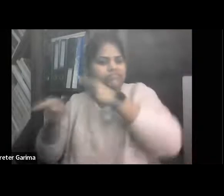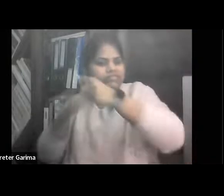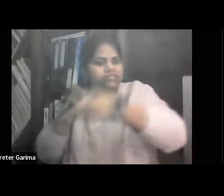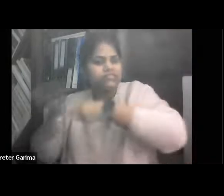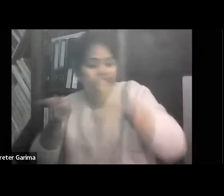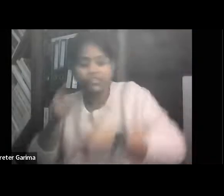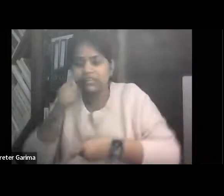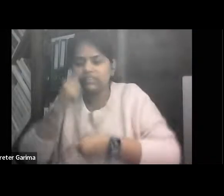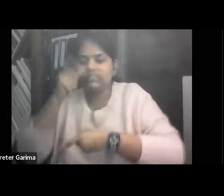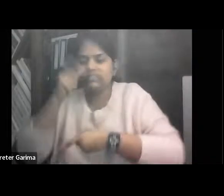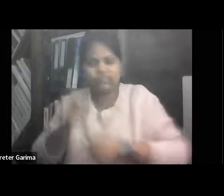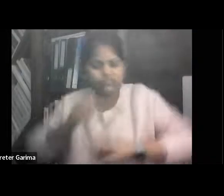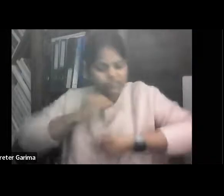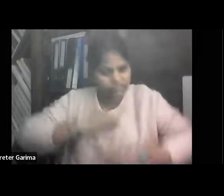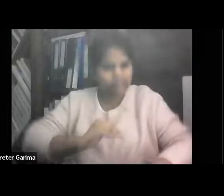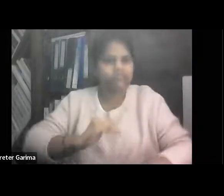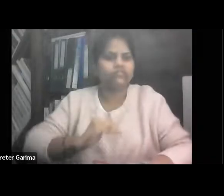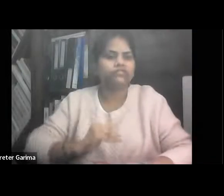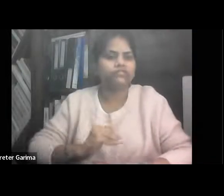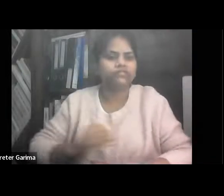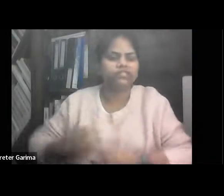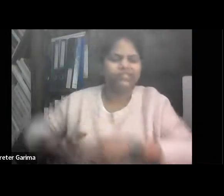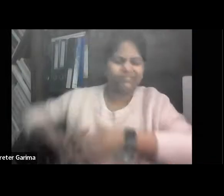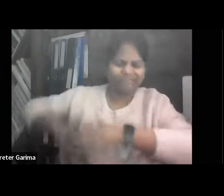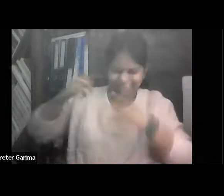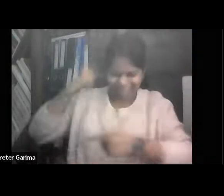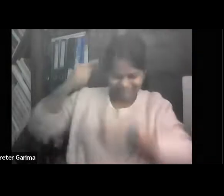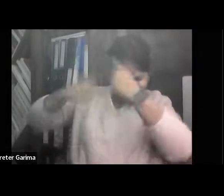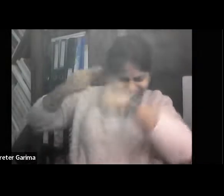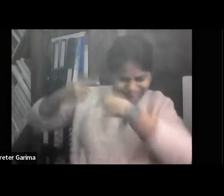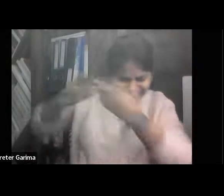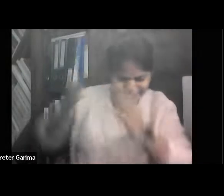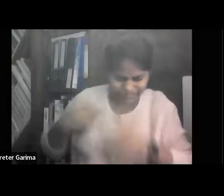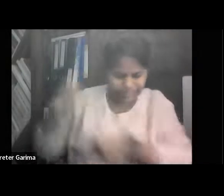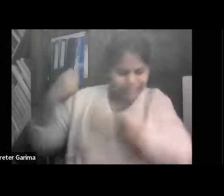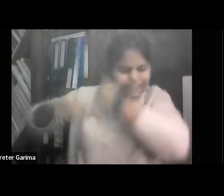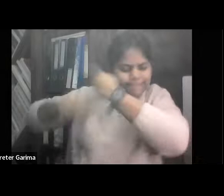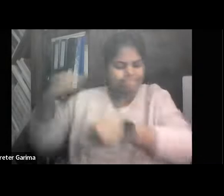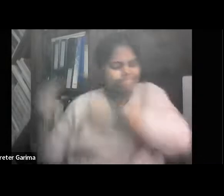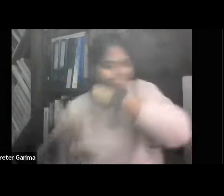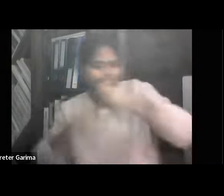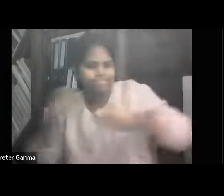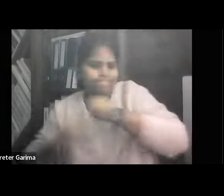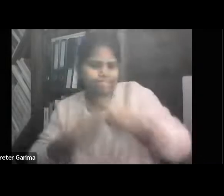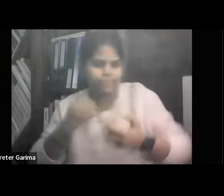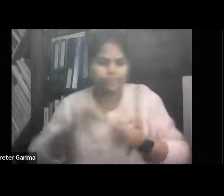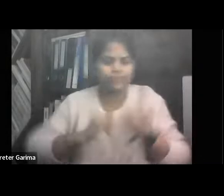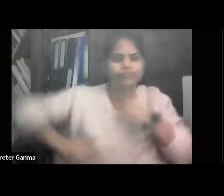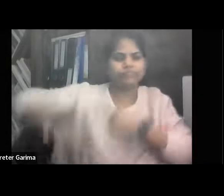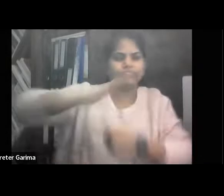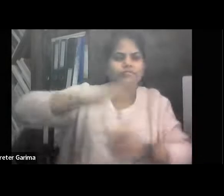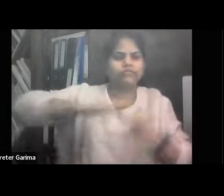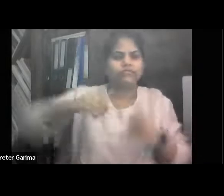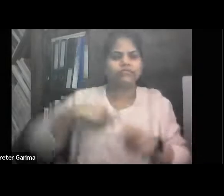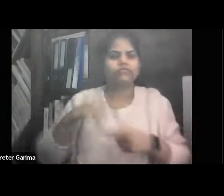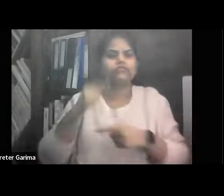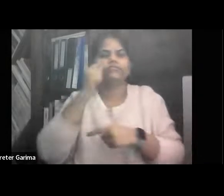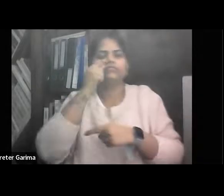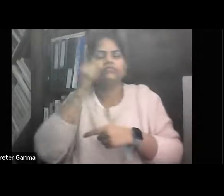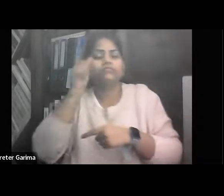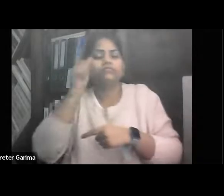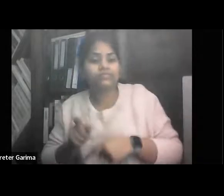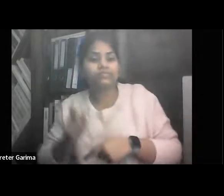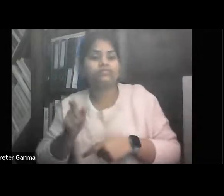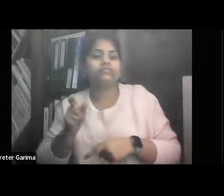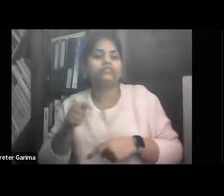freaks, not just as amputees, but owing to their rebellious slant against socially authored gender conformity.